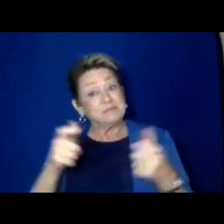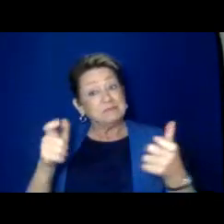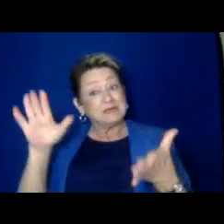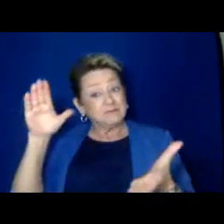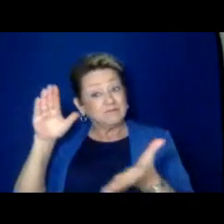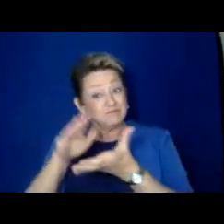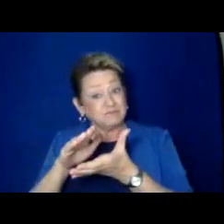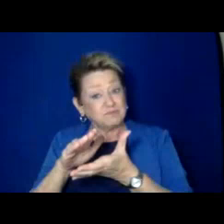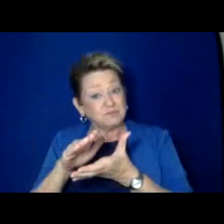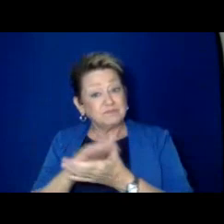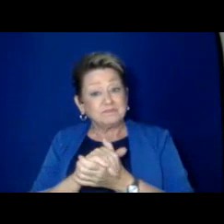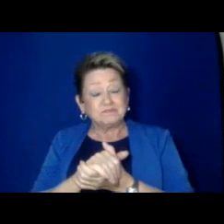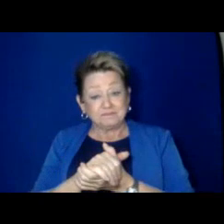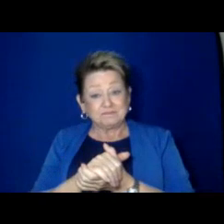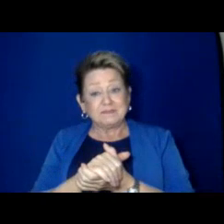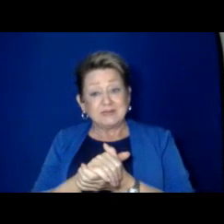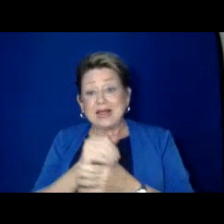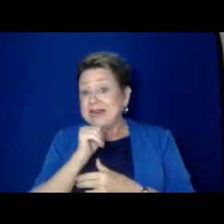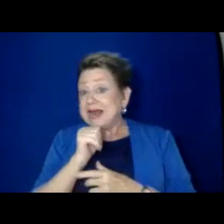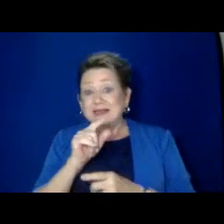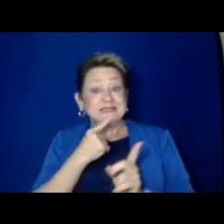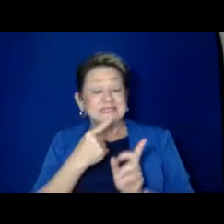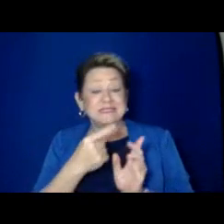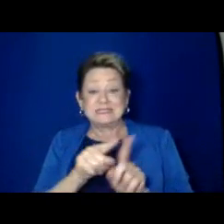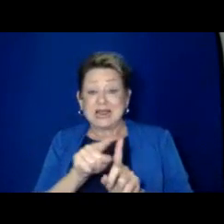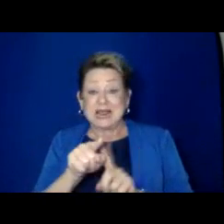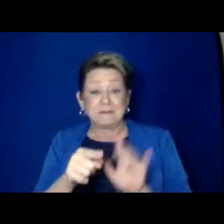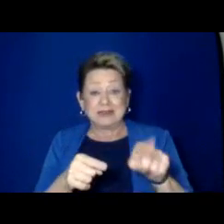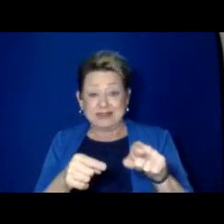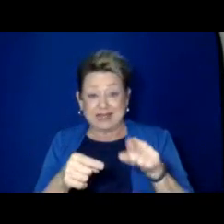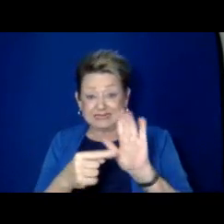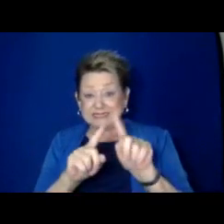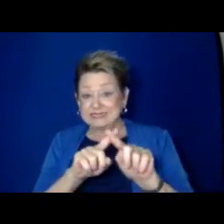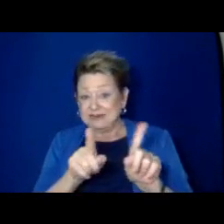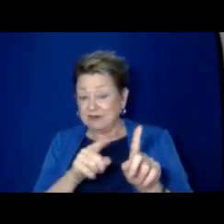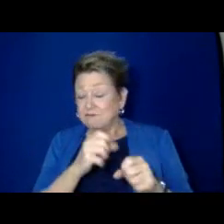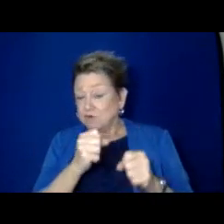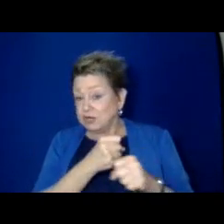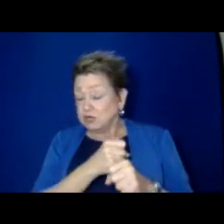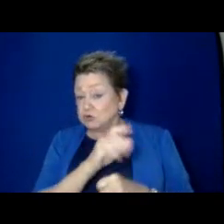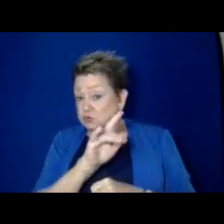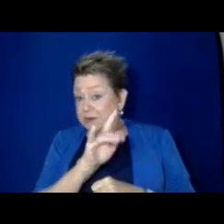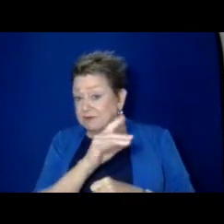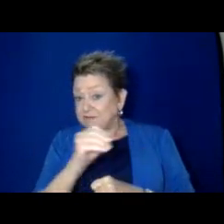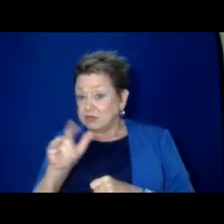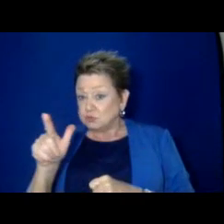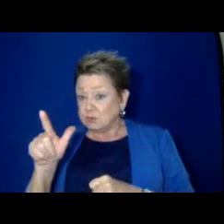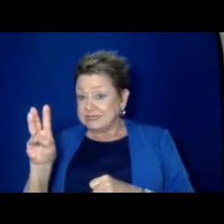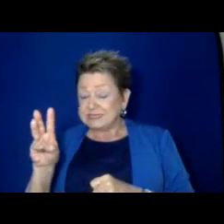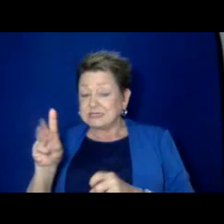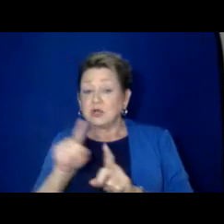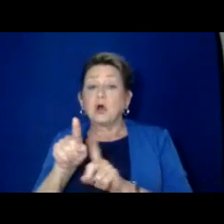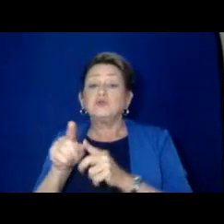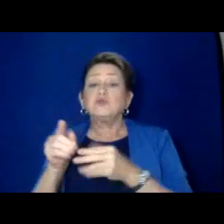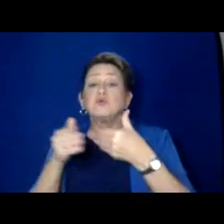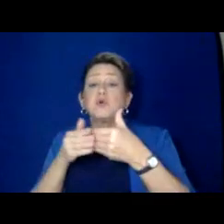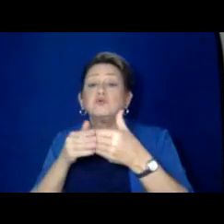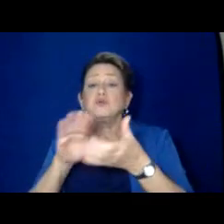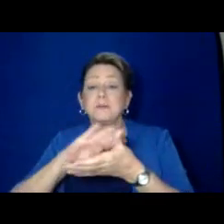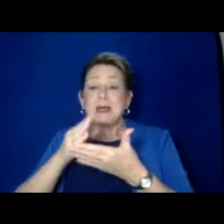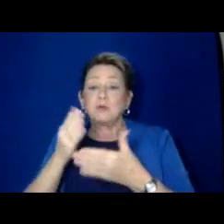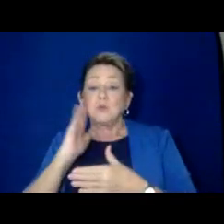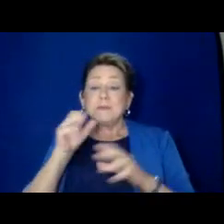That 106.5, that's not the same dollar amount that I mentioned earlier. That's the difference between fiscal year 25 and 26. But it's also very close to the amount